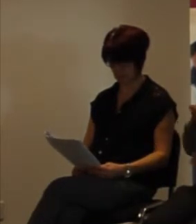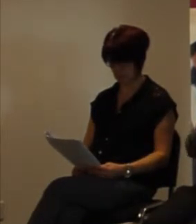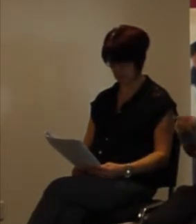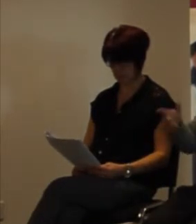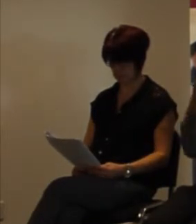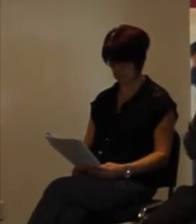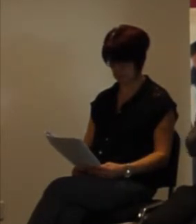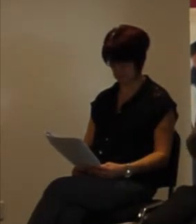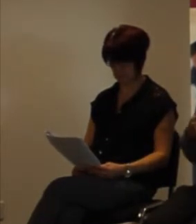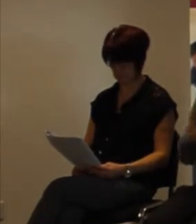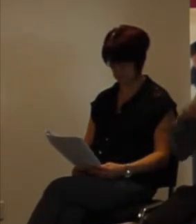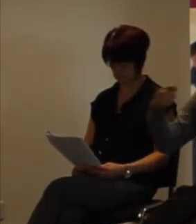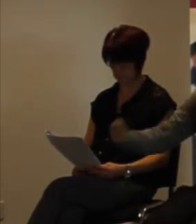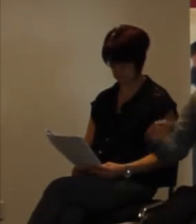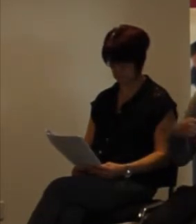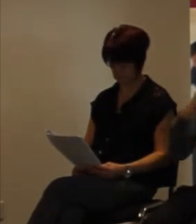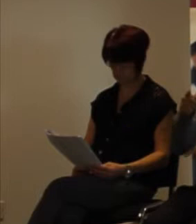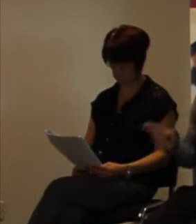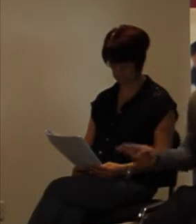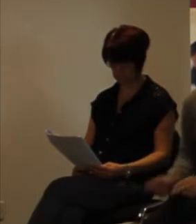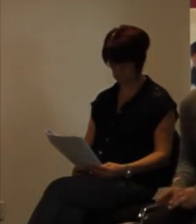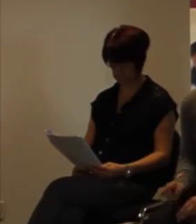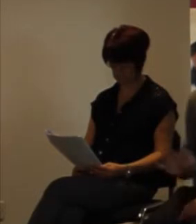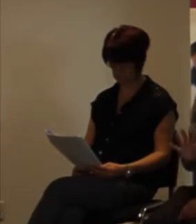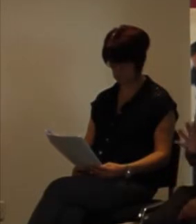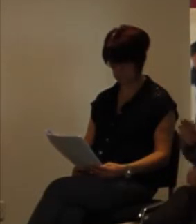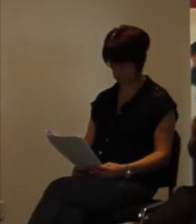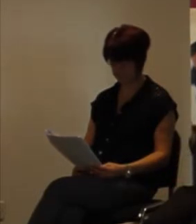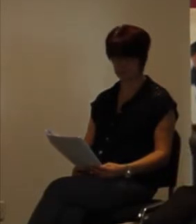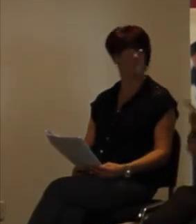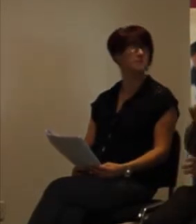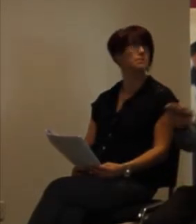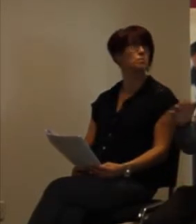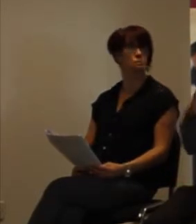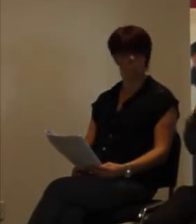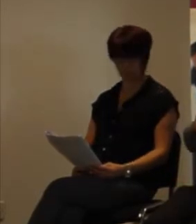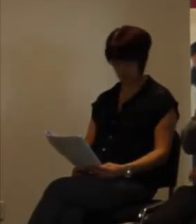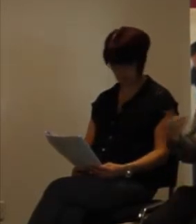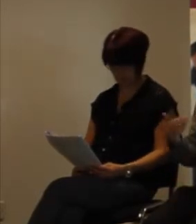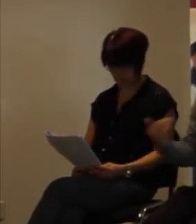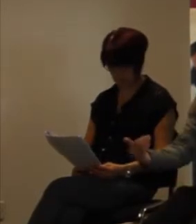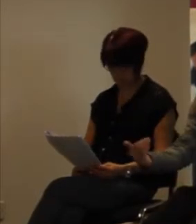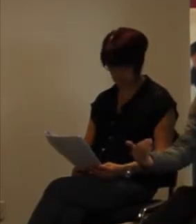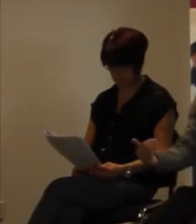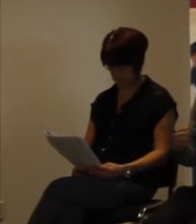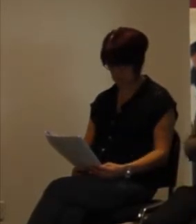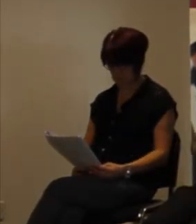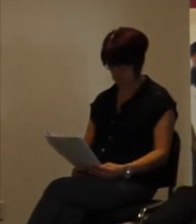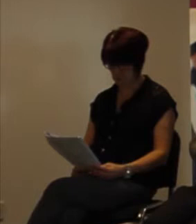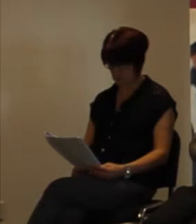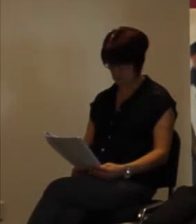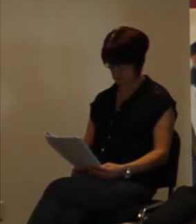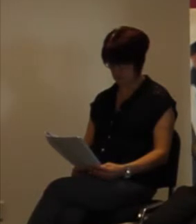we shouldn't reduce that for any reason. We should allow them what's required that's reasonable. Okay? So